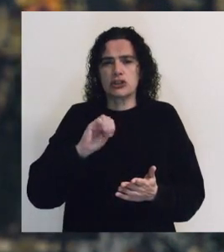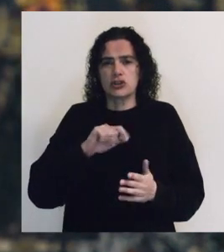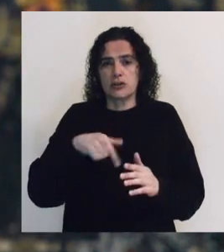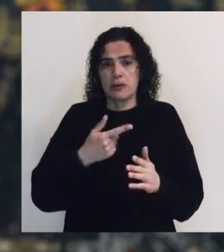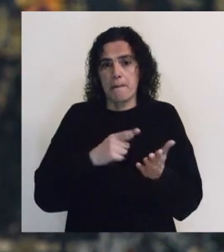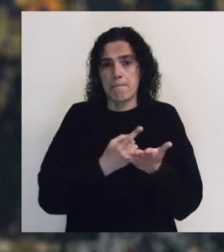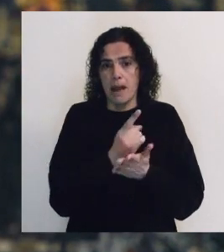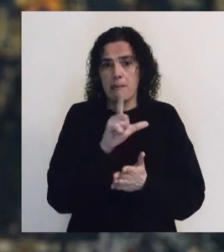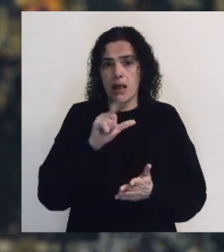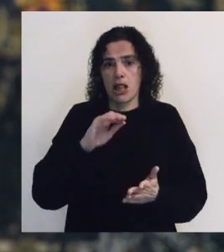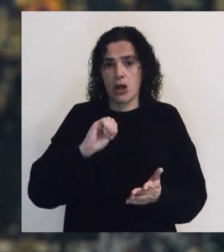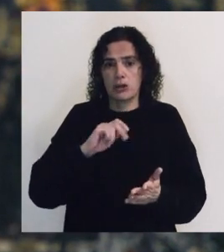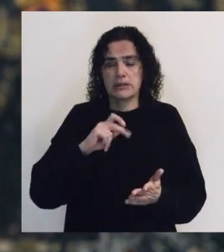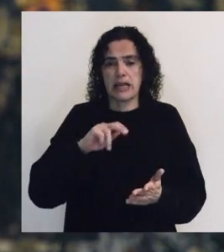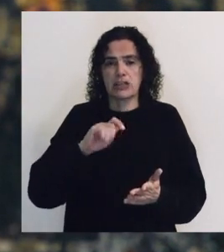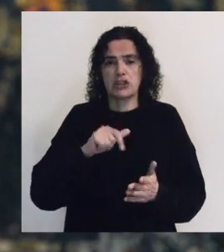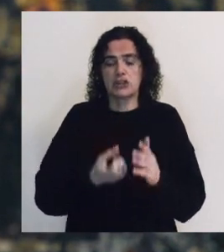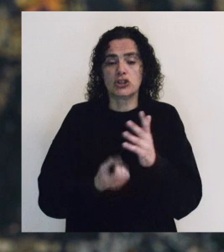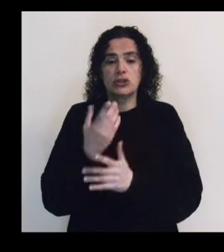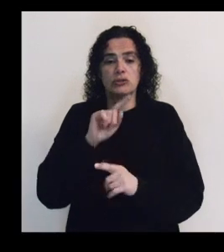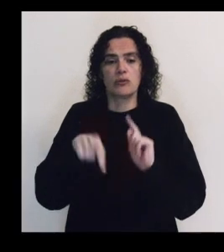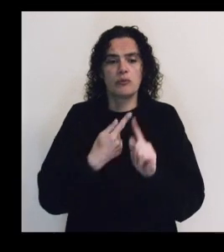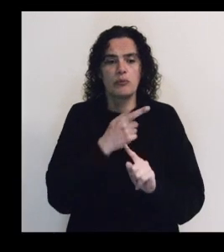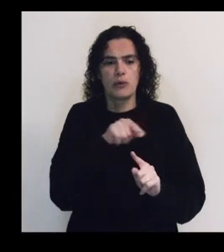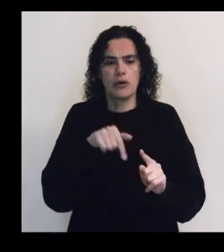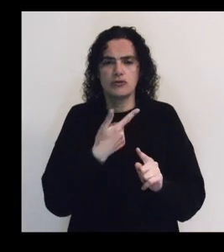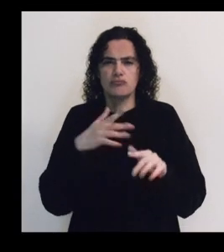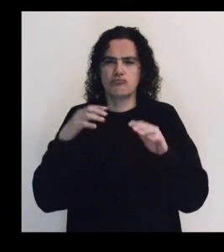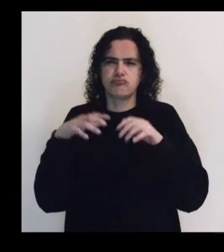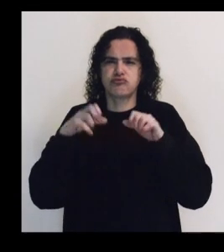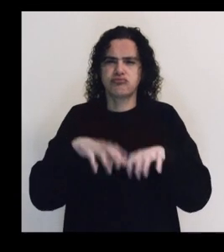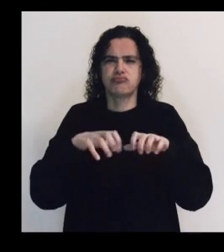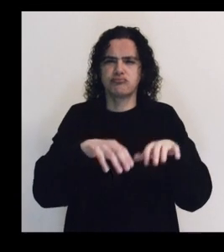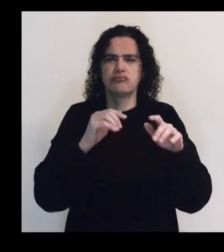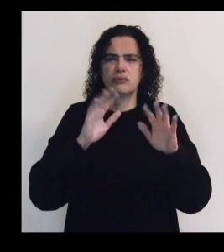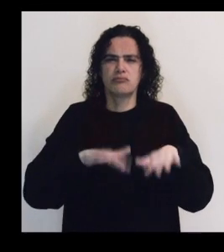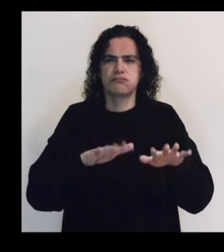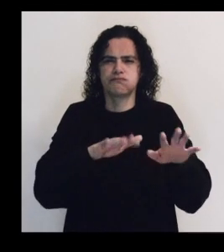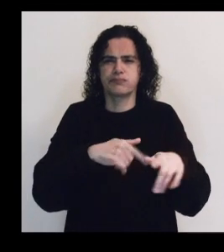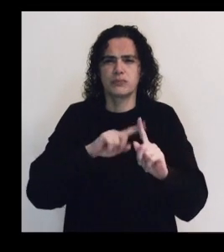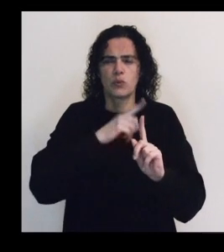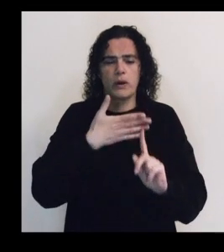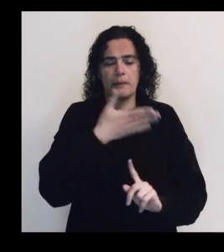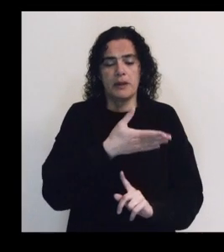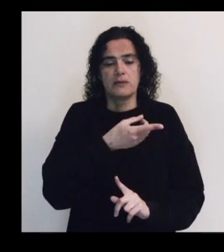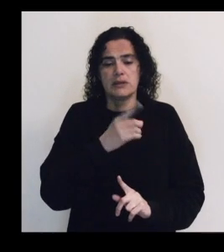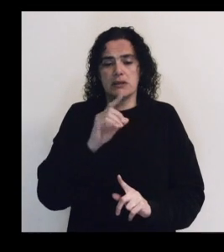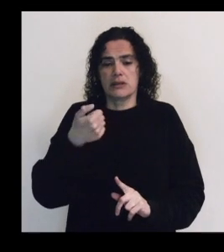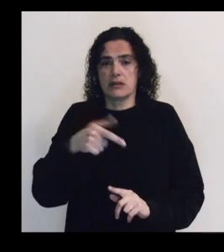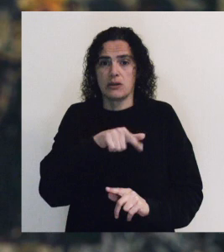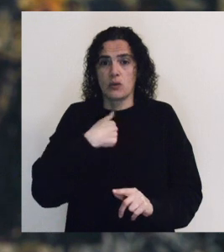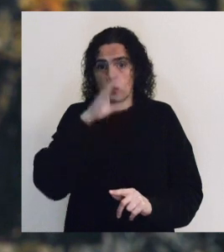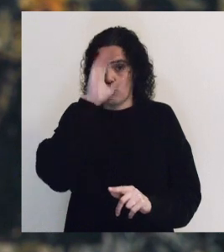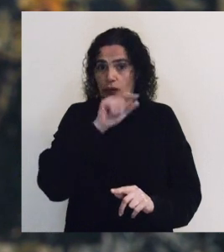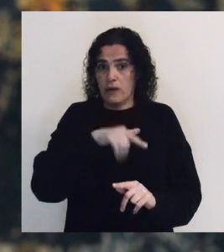A map of Los Angeles that was created after the Watts riot in 1965, where